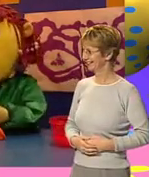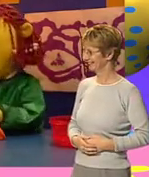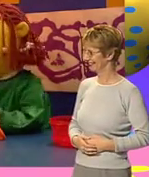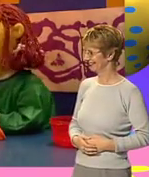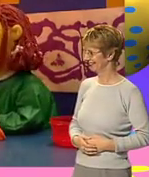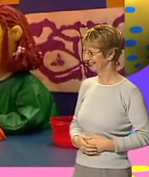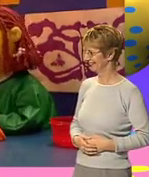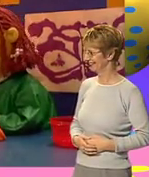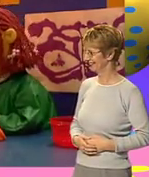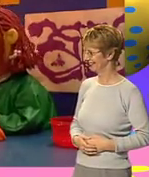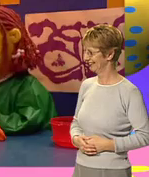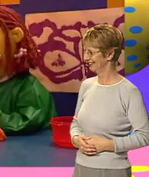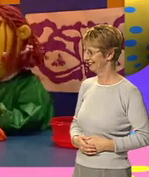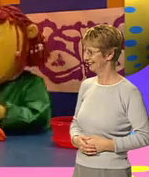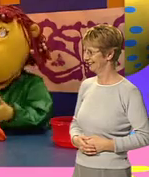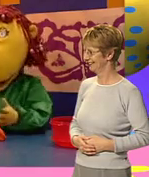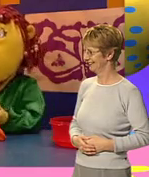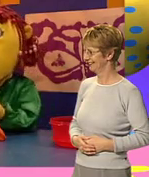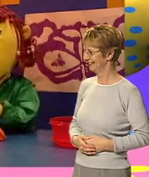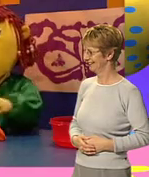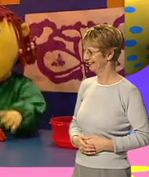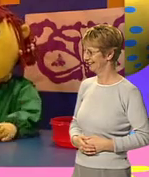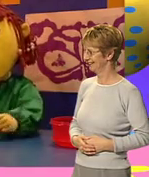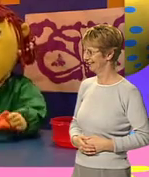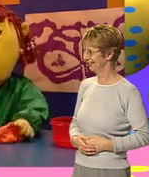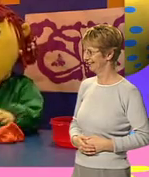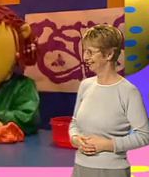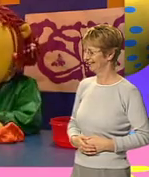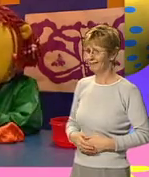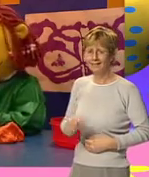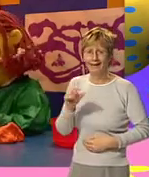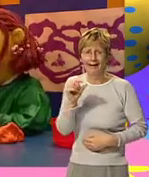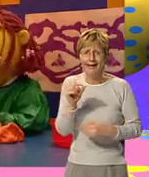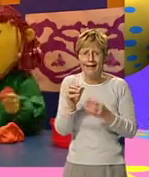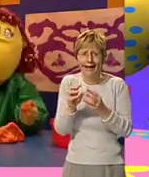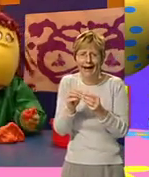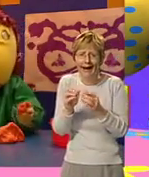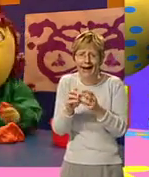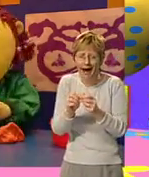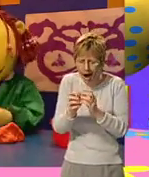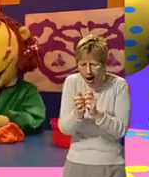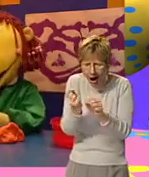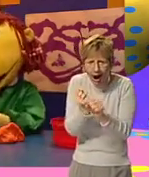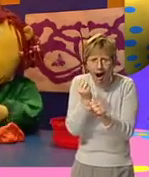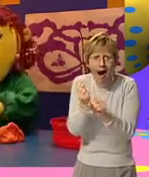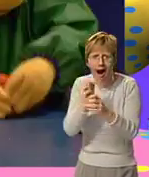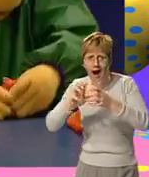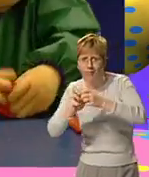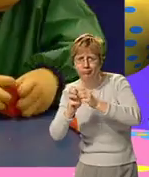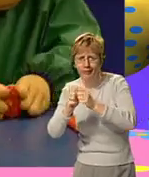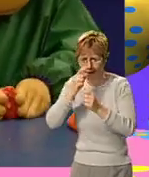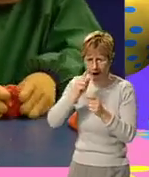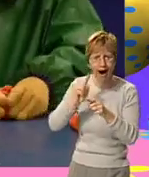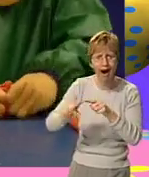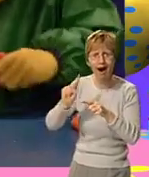That's it. Yeah. Give me some. With just a little clay, there's so much that you can make.